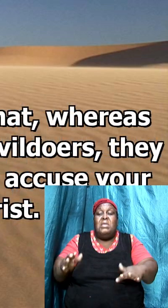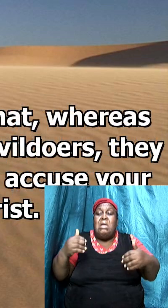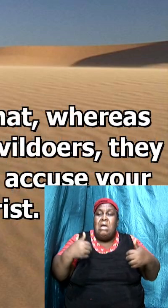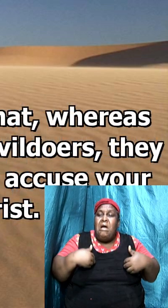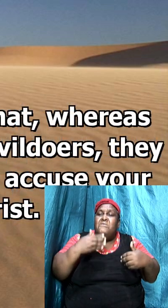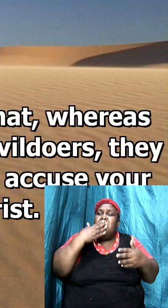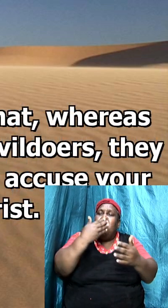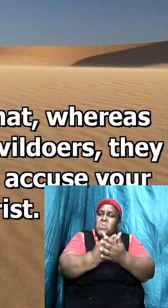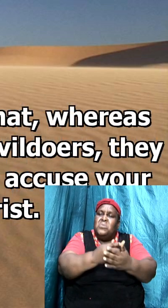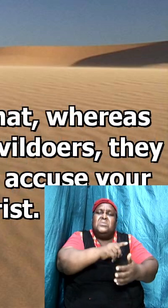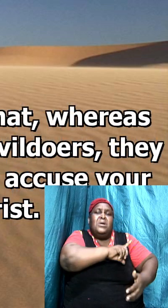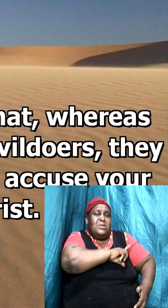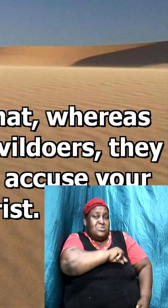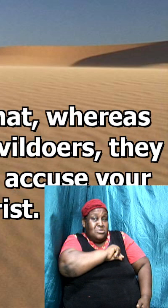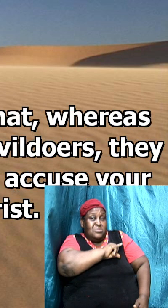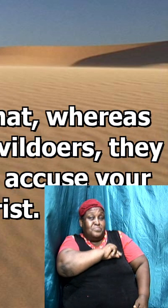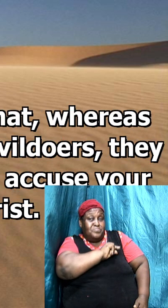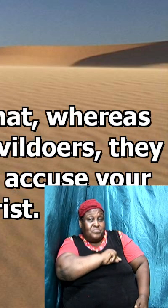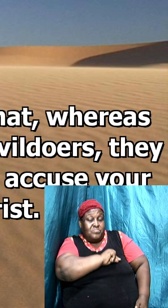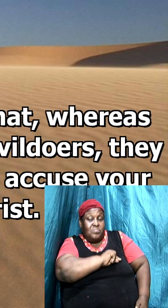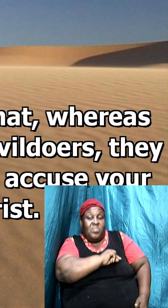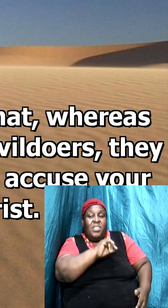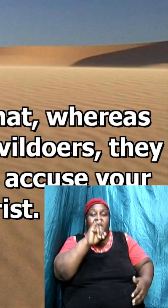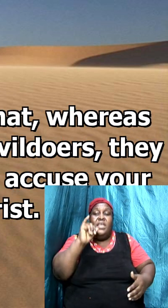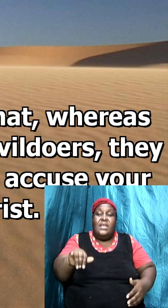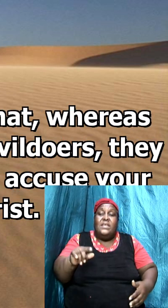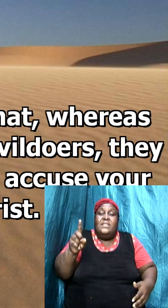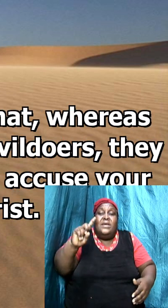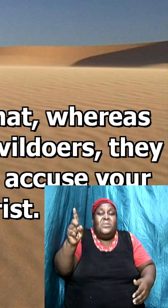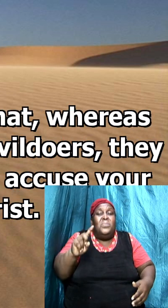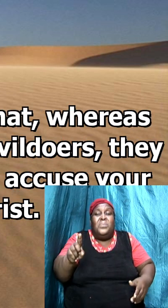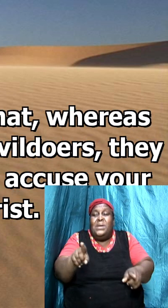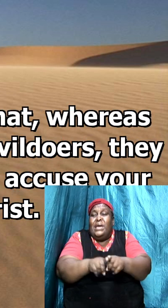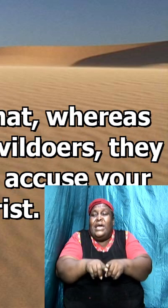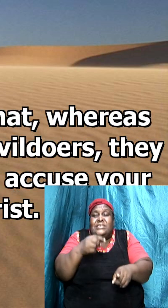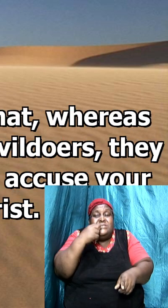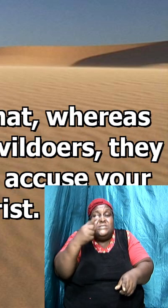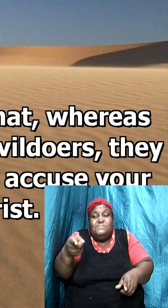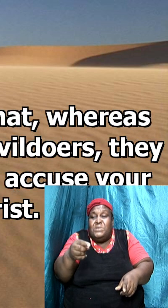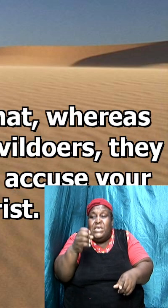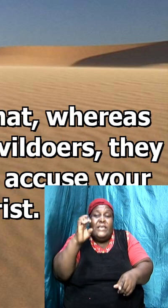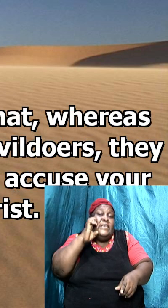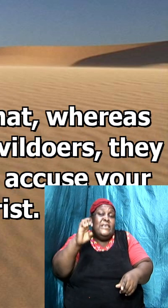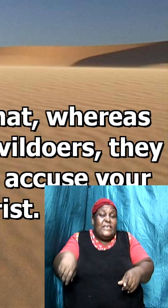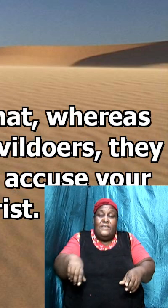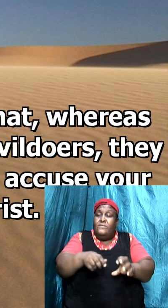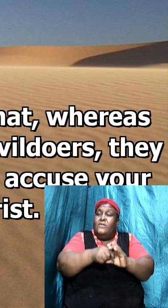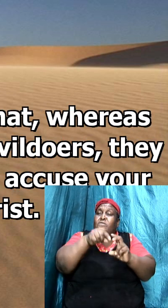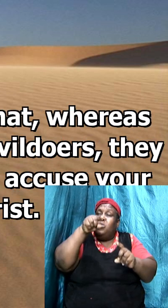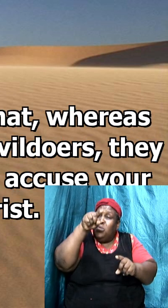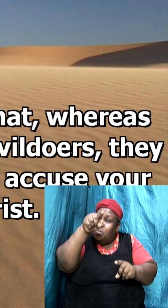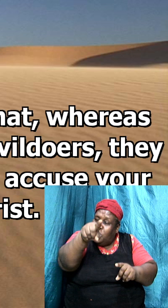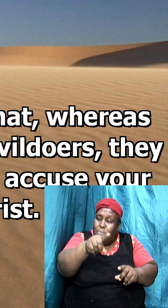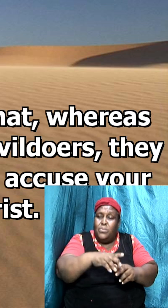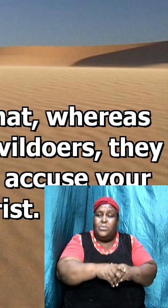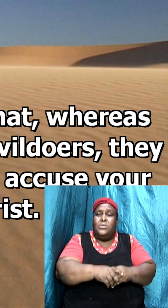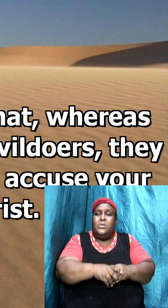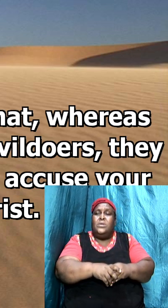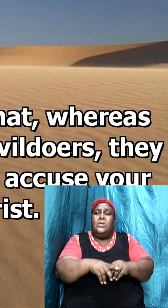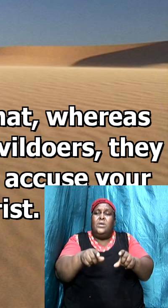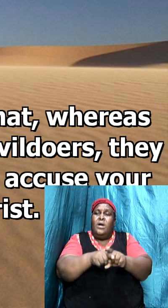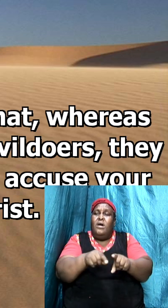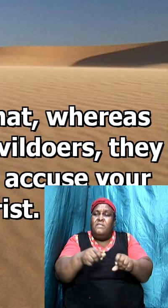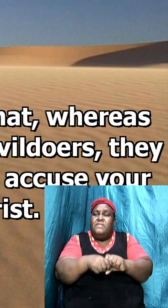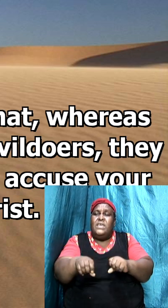having a good conscience, that where as they speak evil of you, as